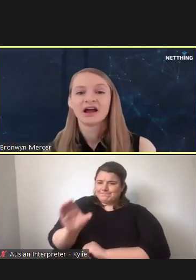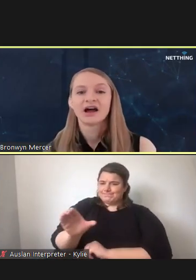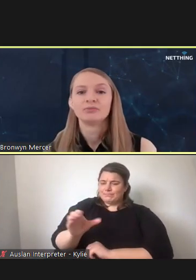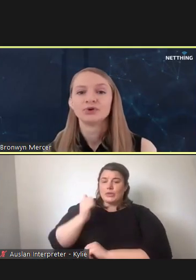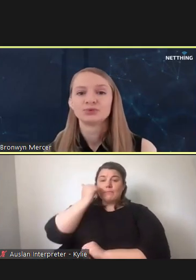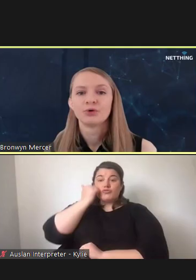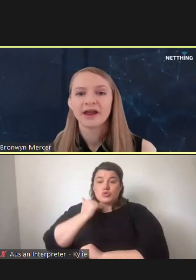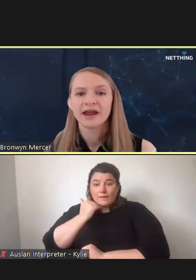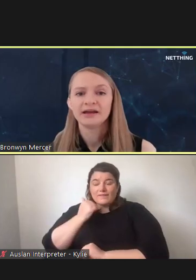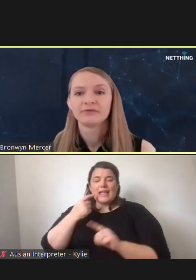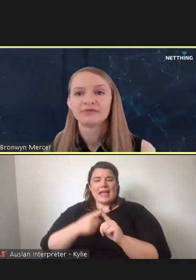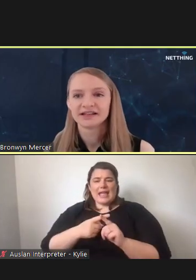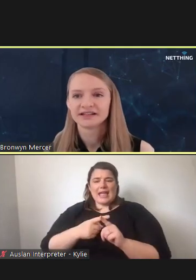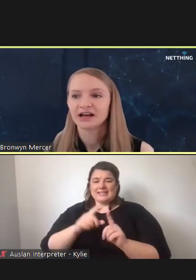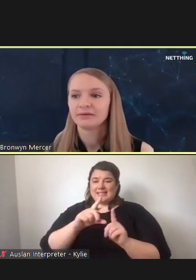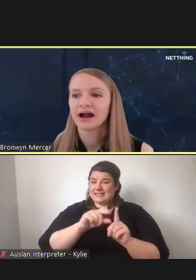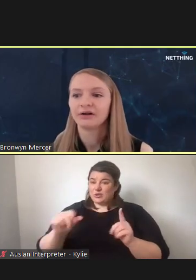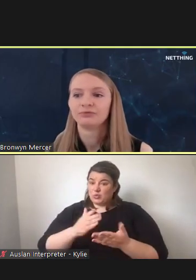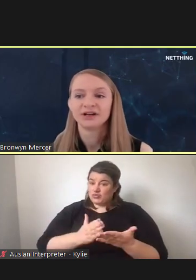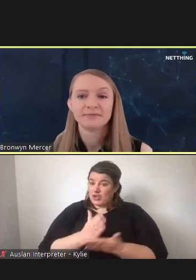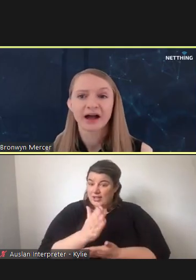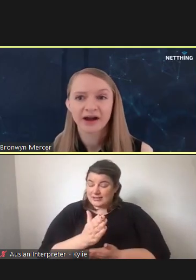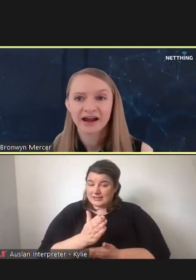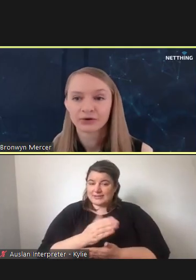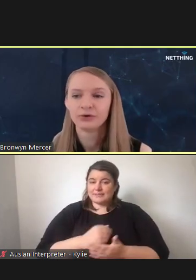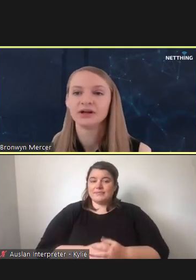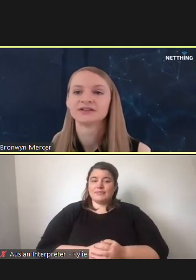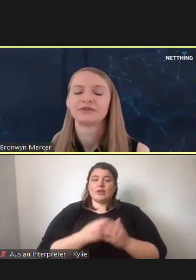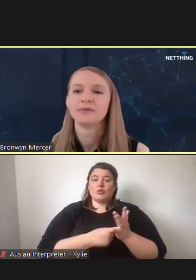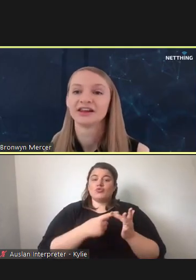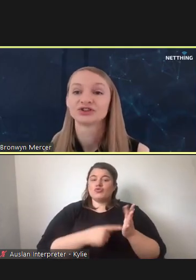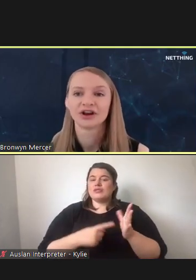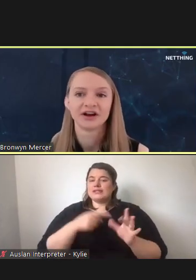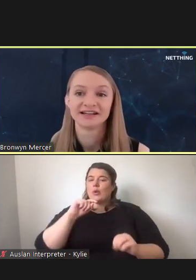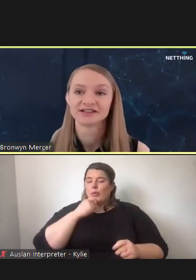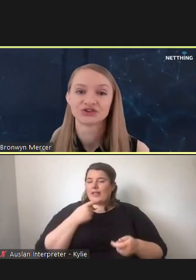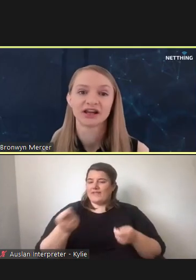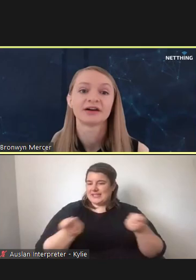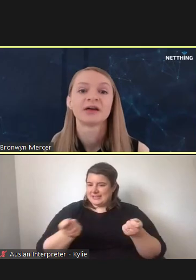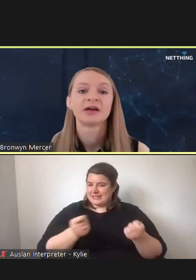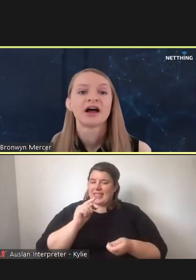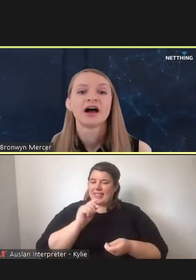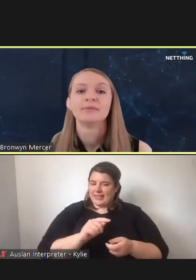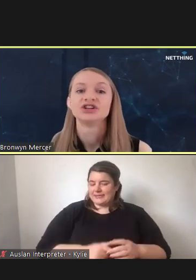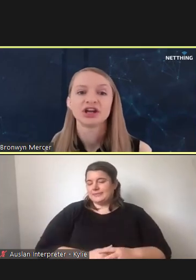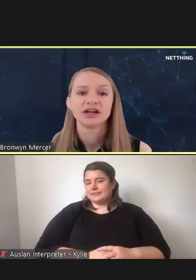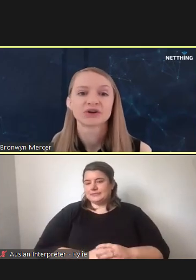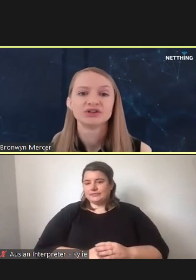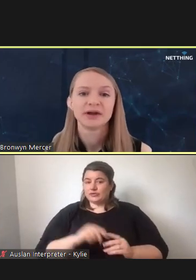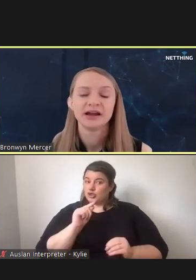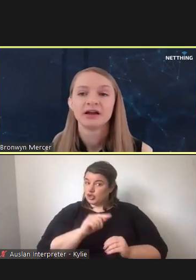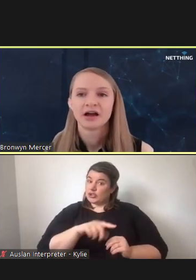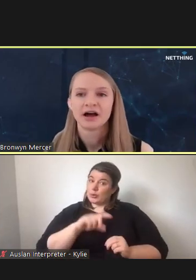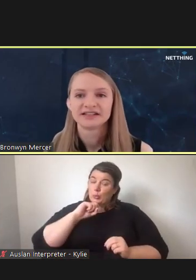rights, which will be facilitated by Rita McElraith, who is from Electronic Frontiers Australia. And she is